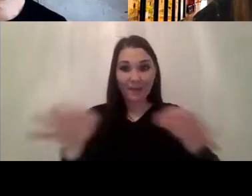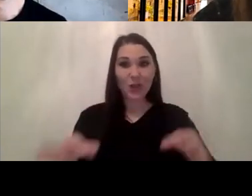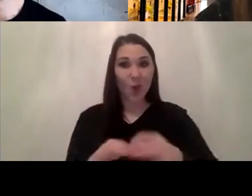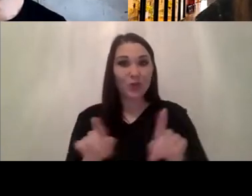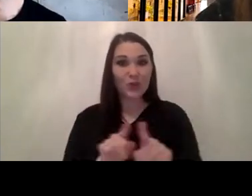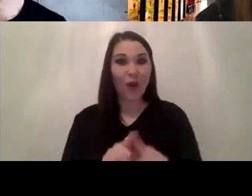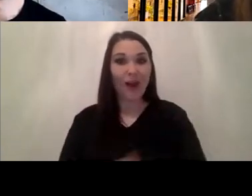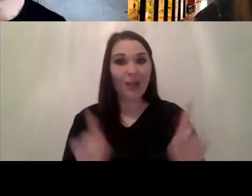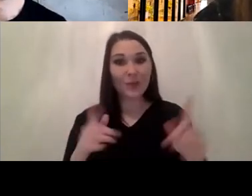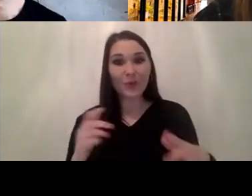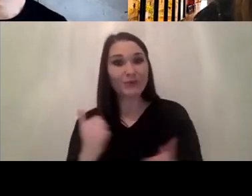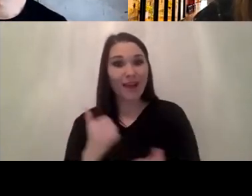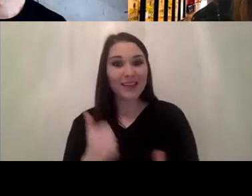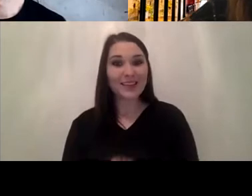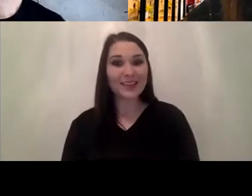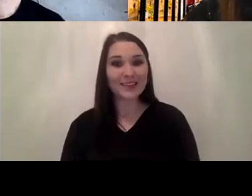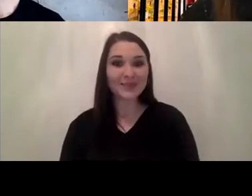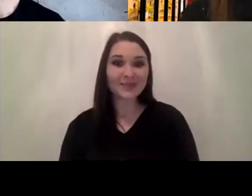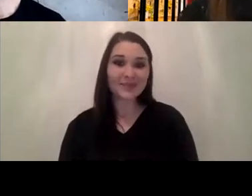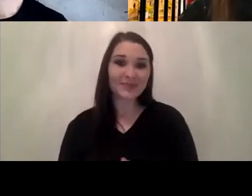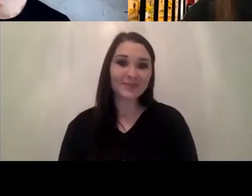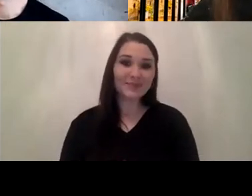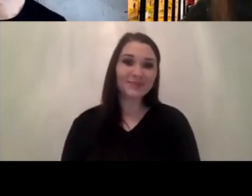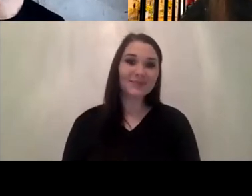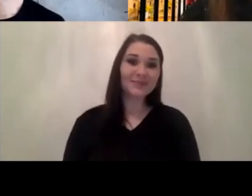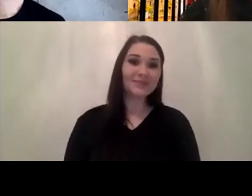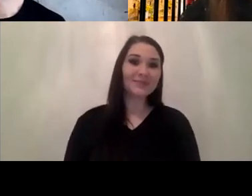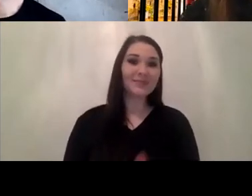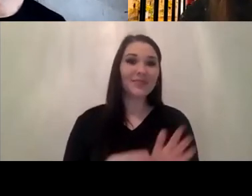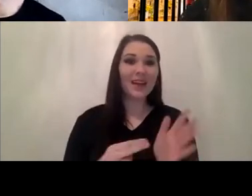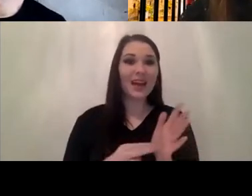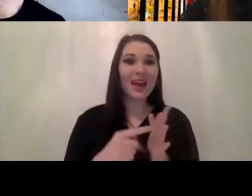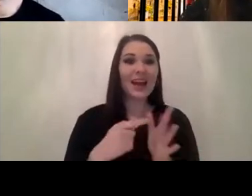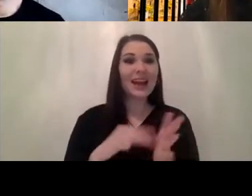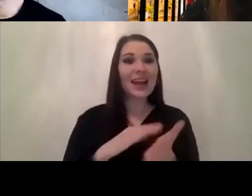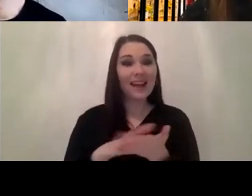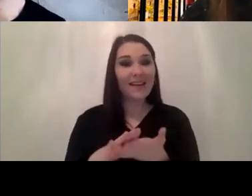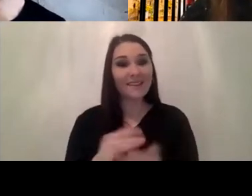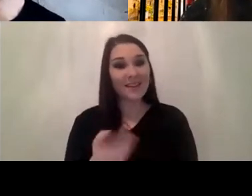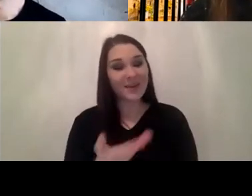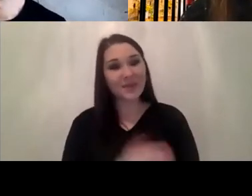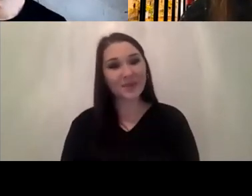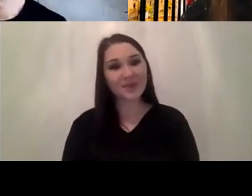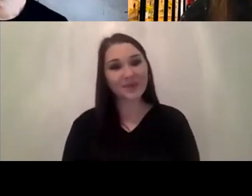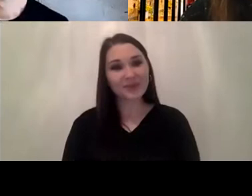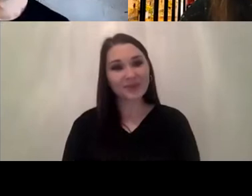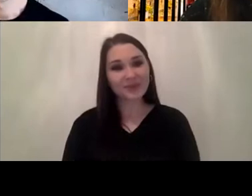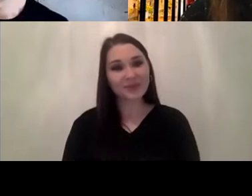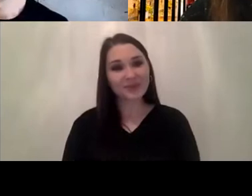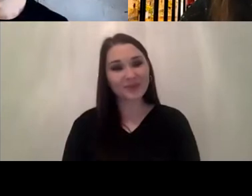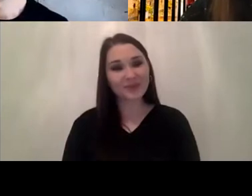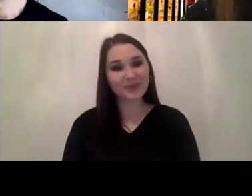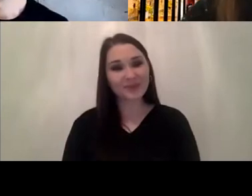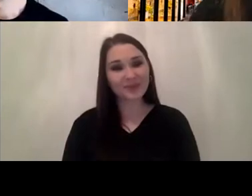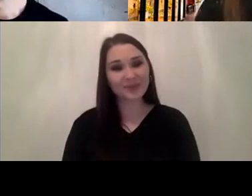Yeah, excellent. And how about yourself, Neem? Yeah, so I guess obviously